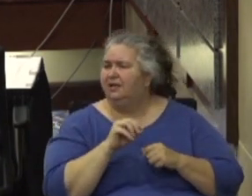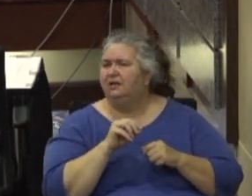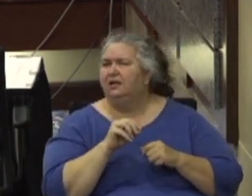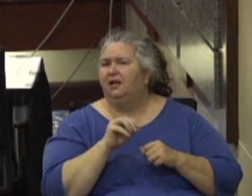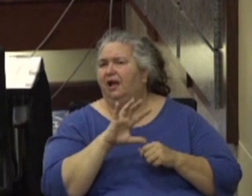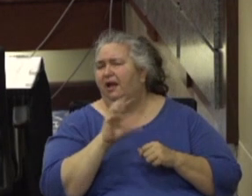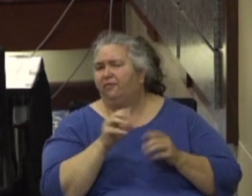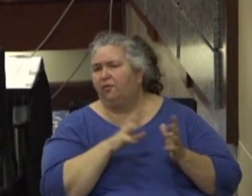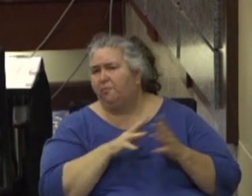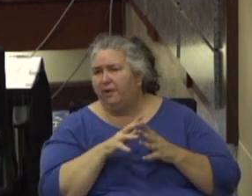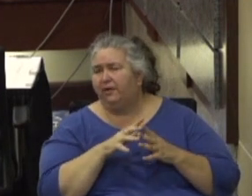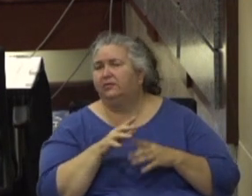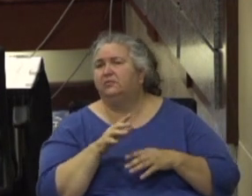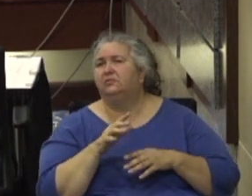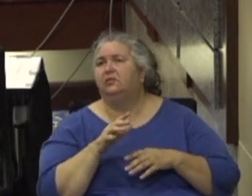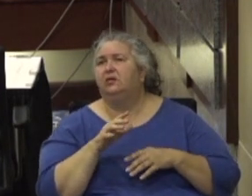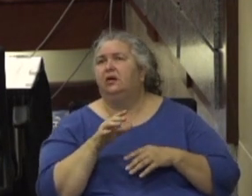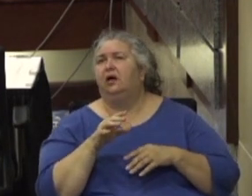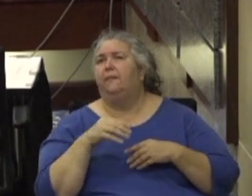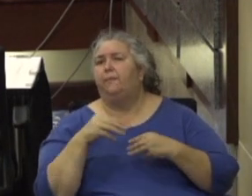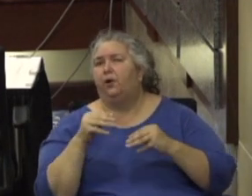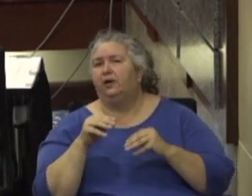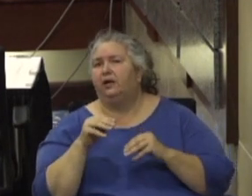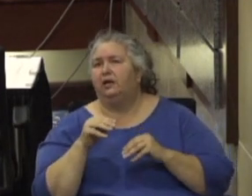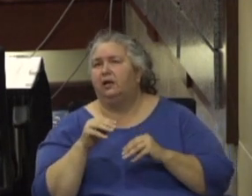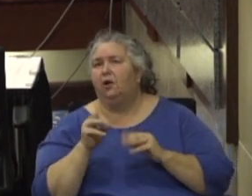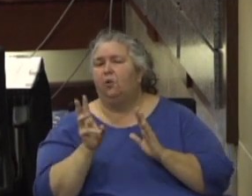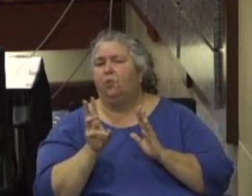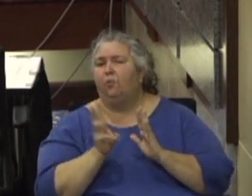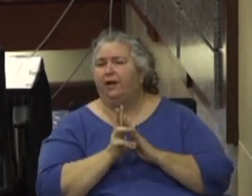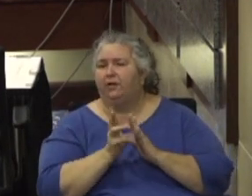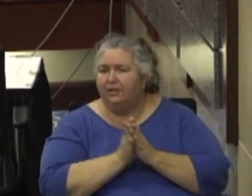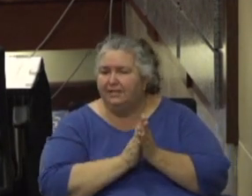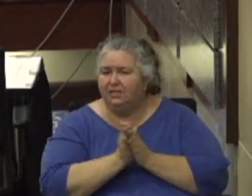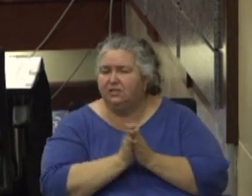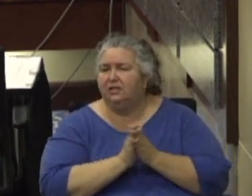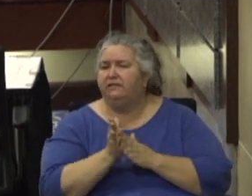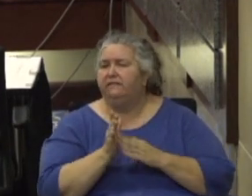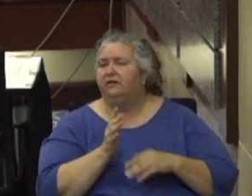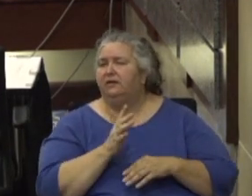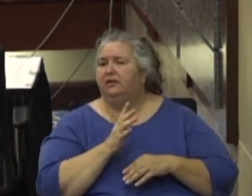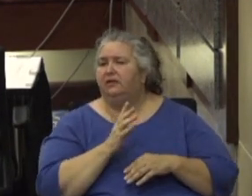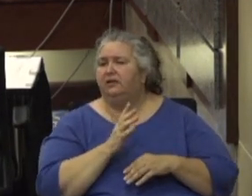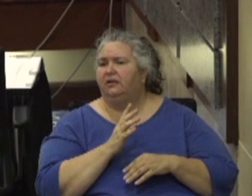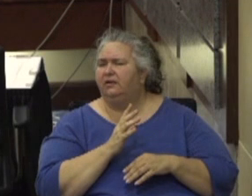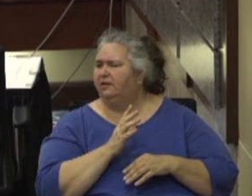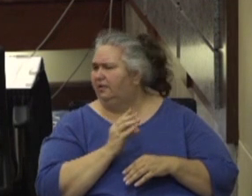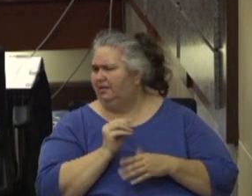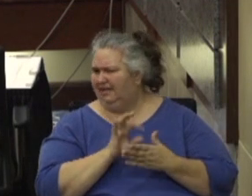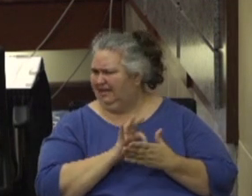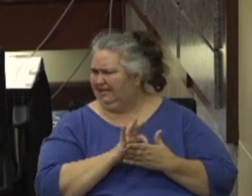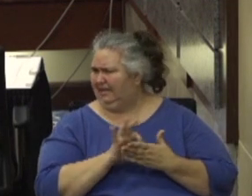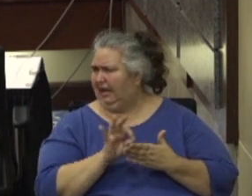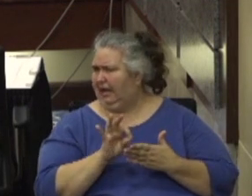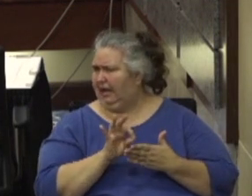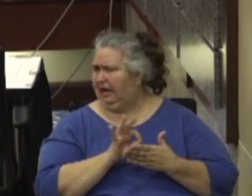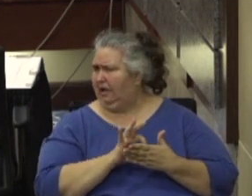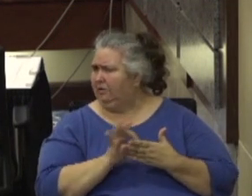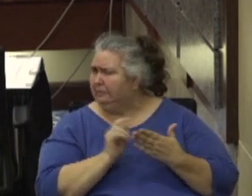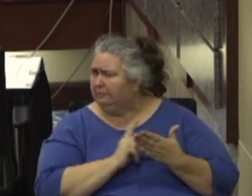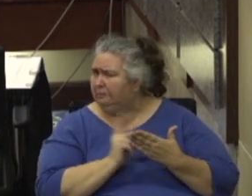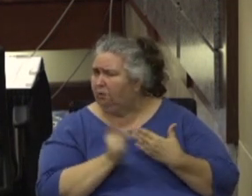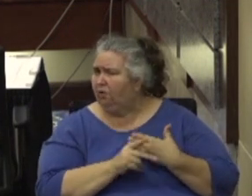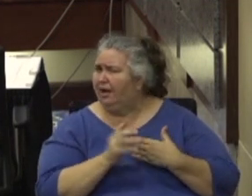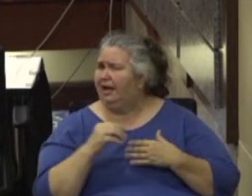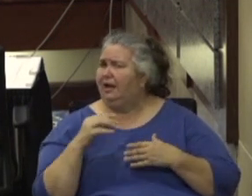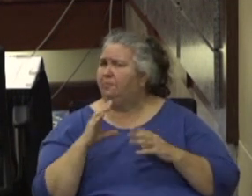the Make It in Waco initiative, doing an accountant program, and some coaching on public health